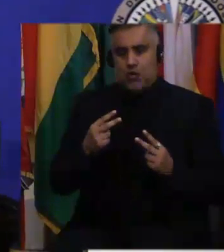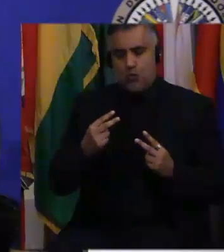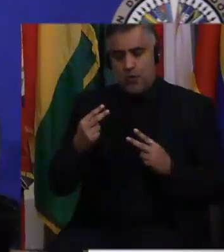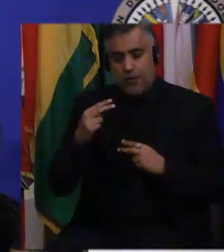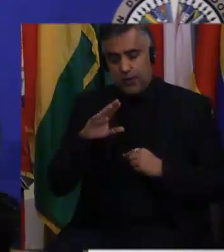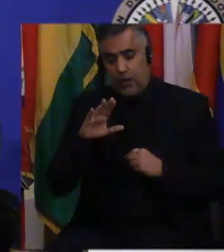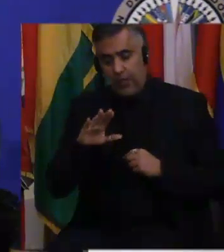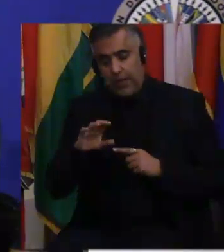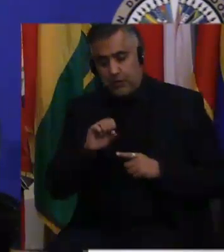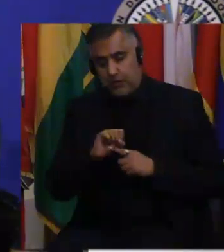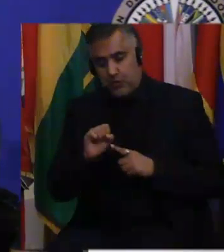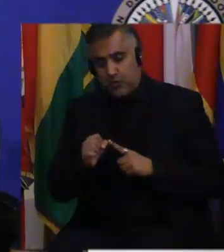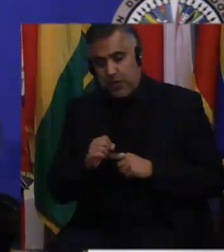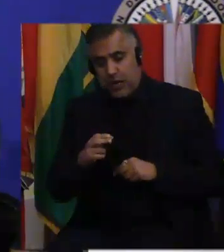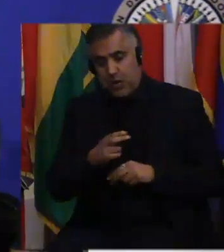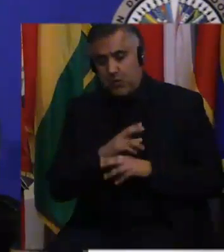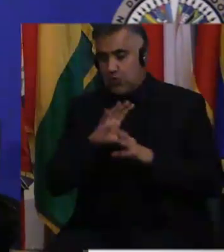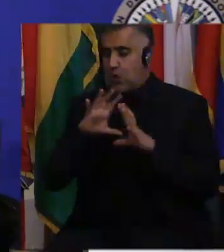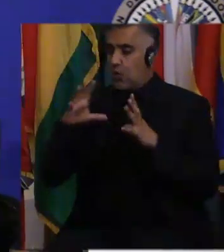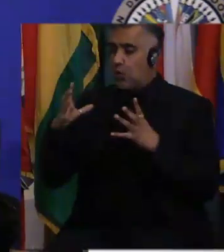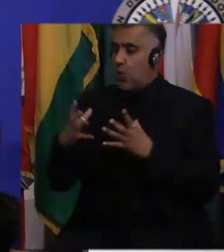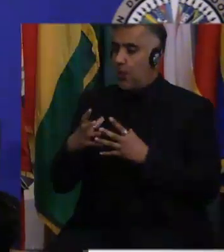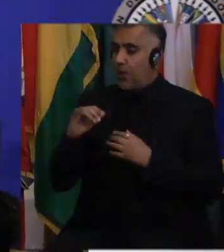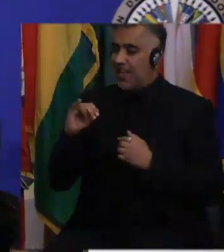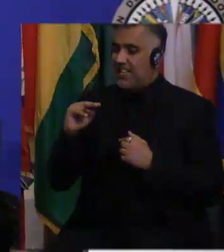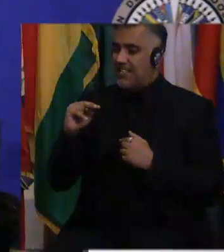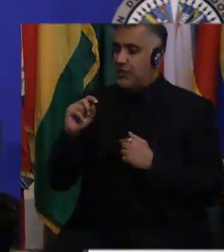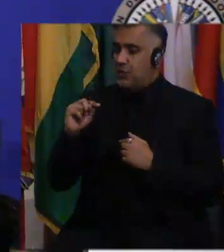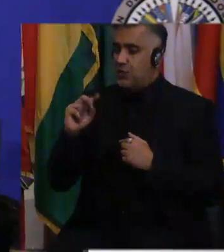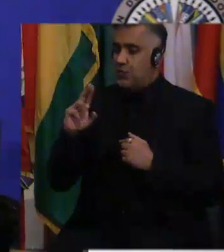their situation and to use global instruments,